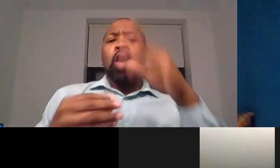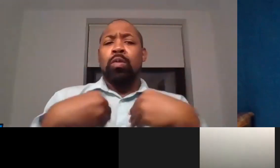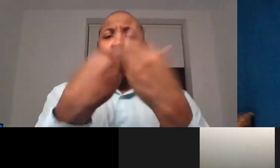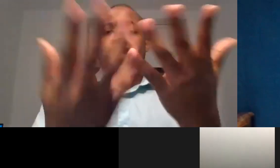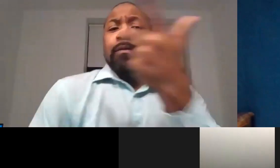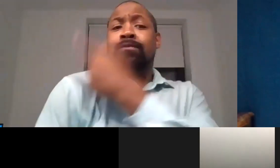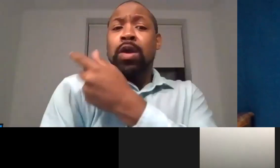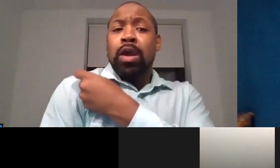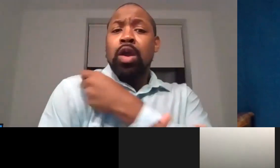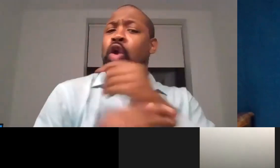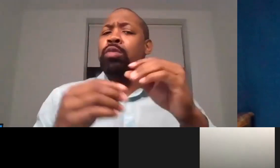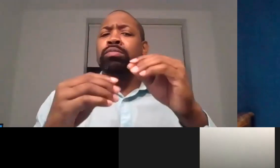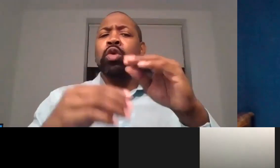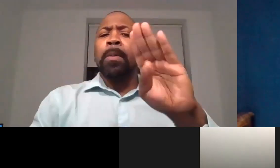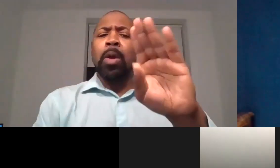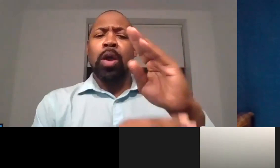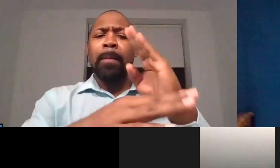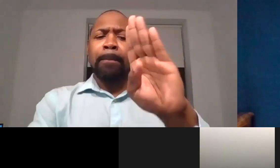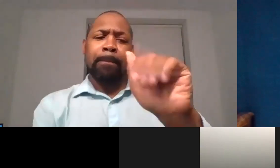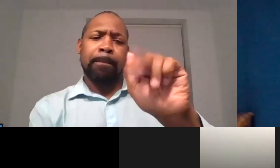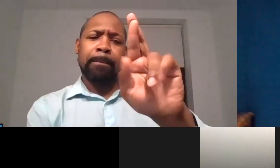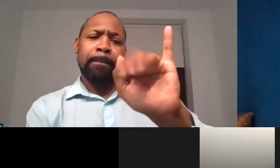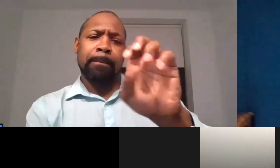And so, we will. Spread the word.